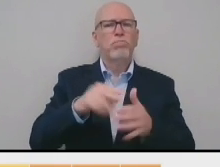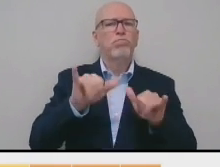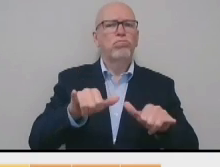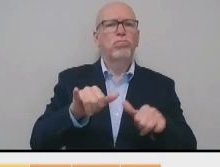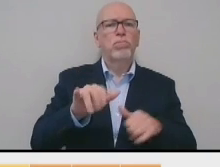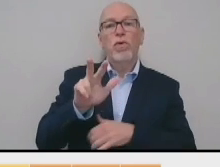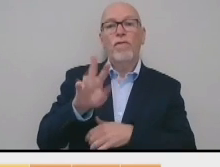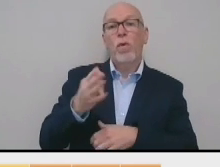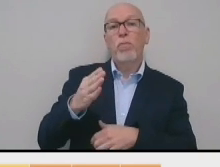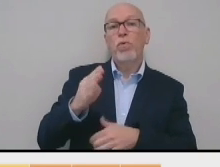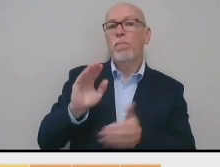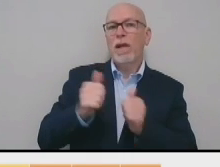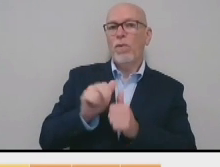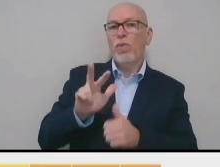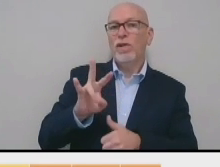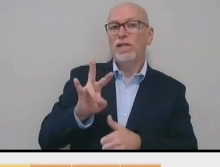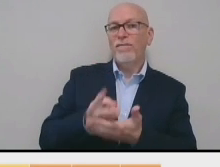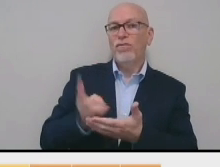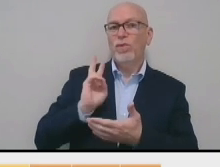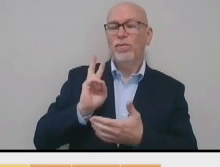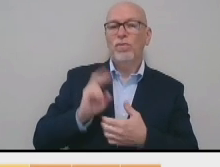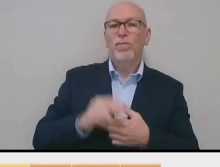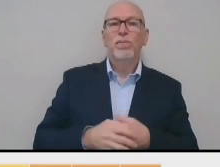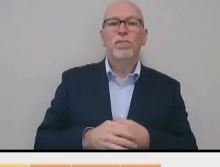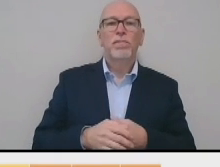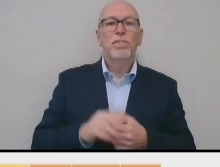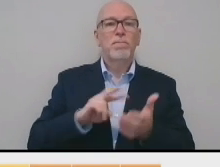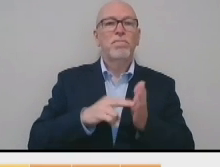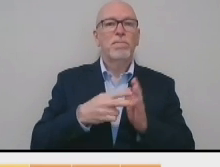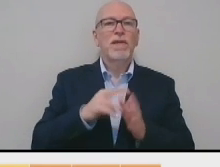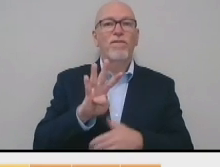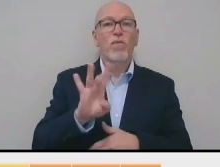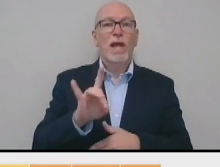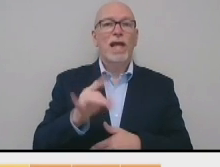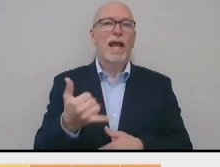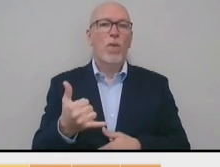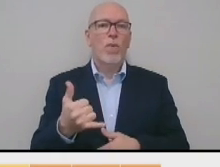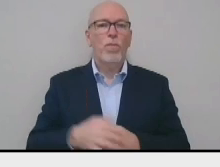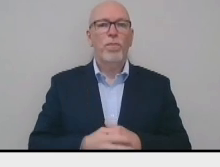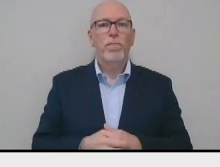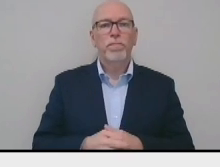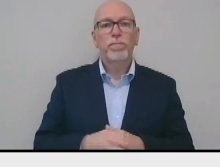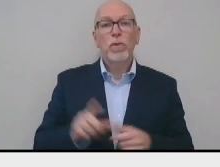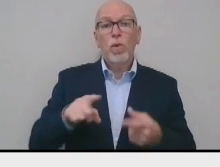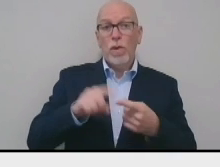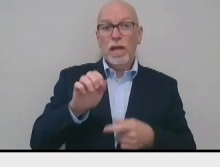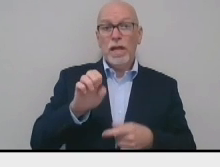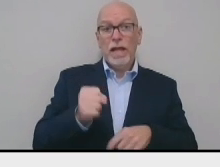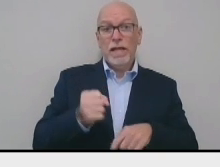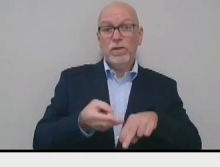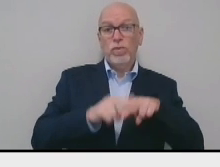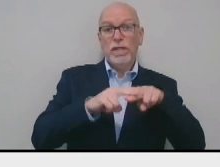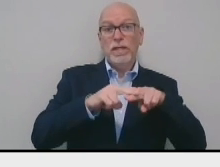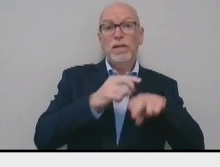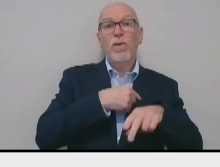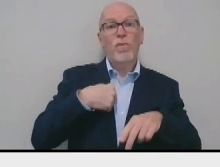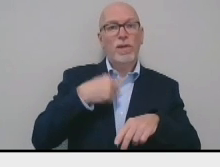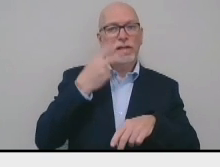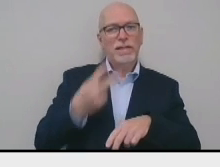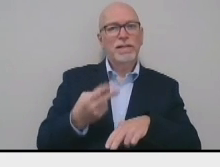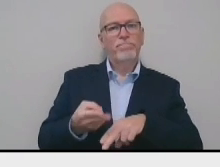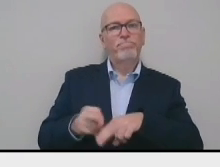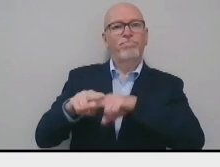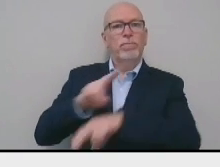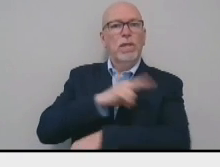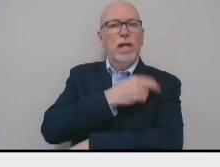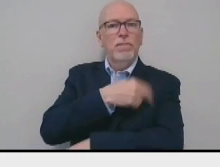down from 37 2 weeks ago. That leaves 48 in yellow. When cases increase, we also see an uptick in hospitalizations